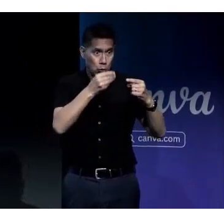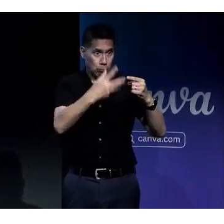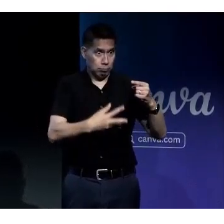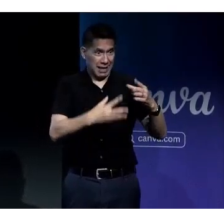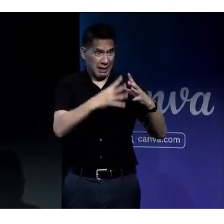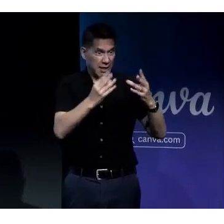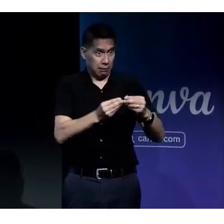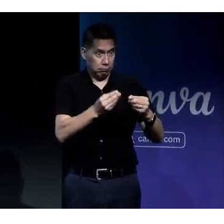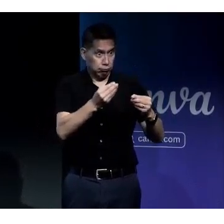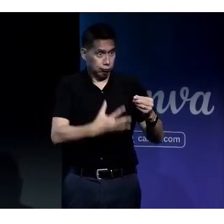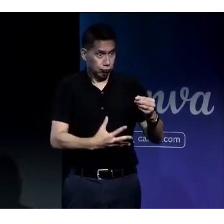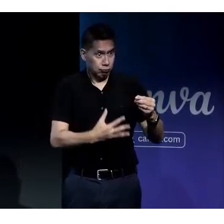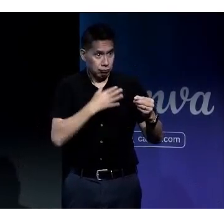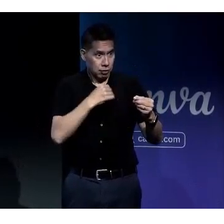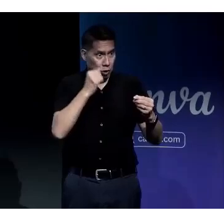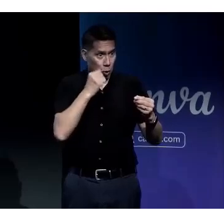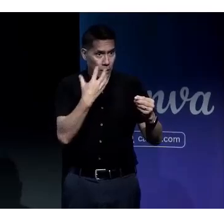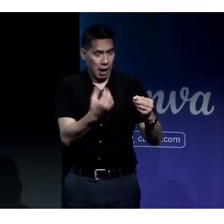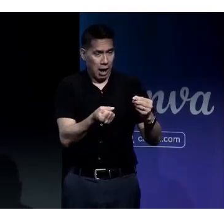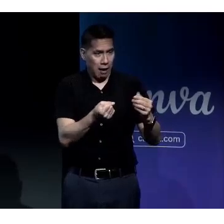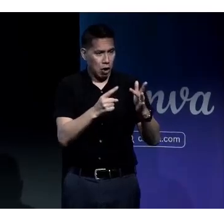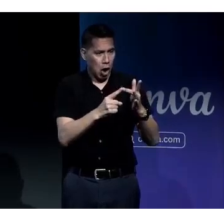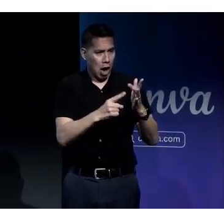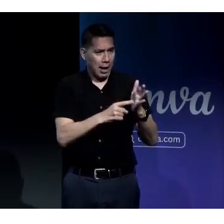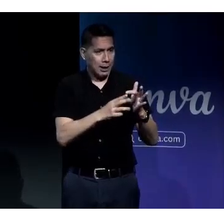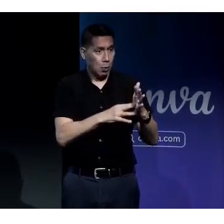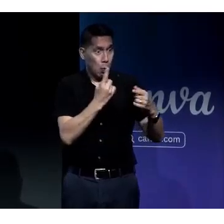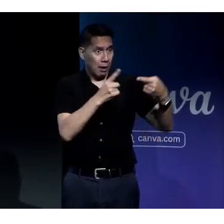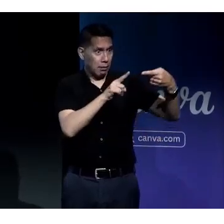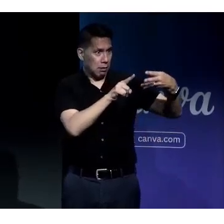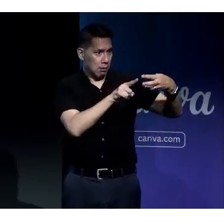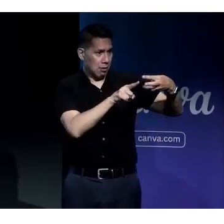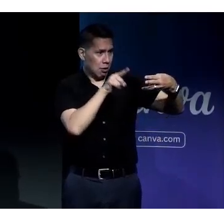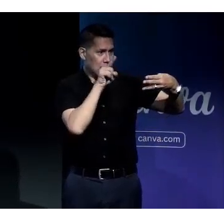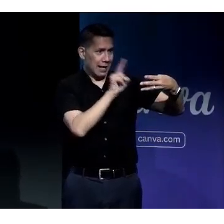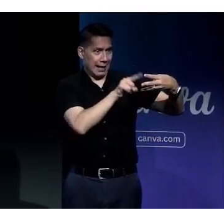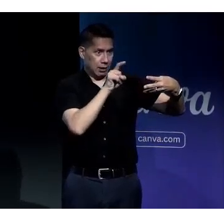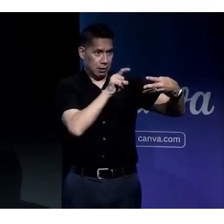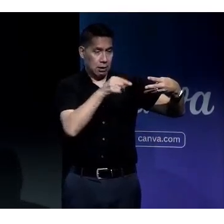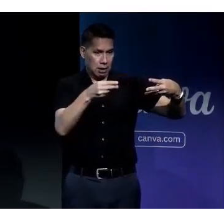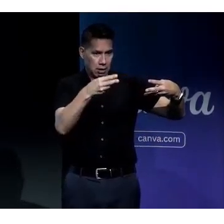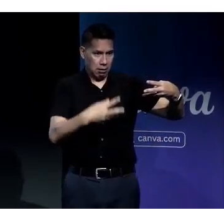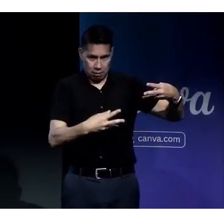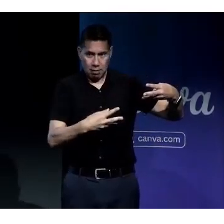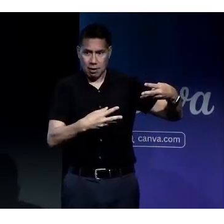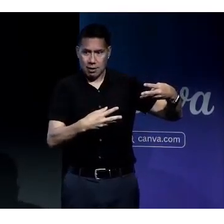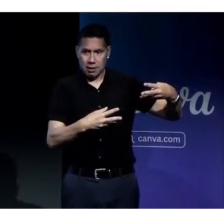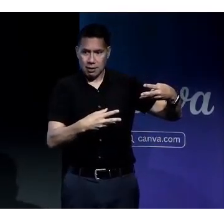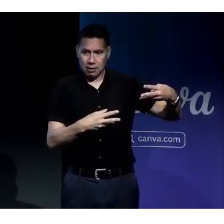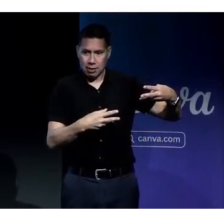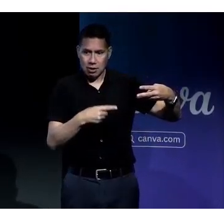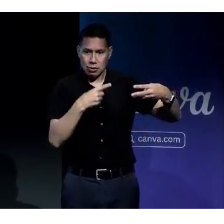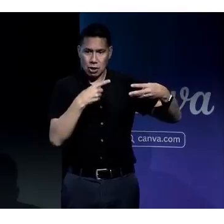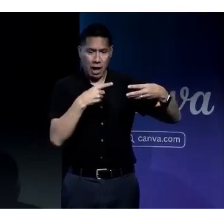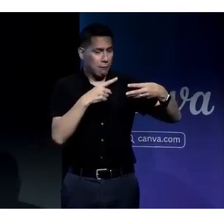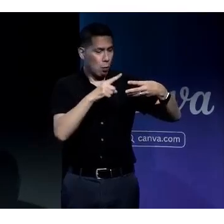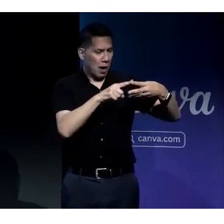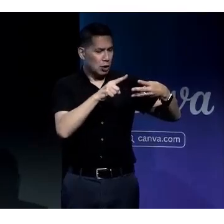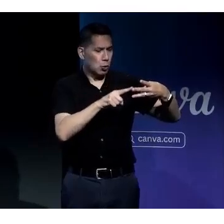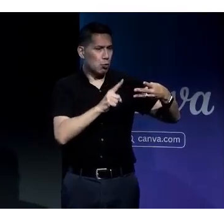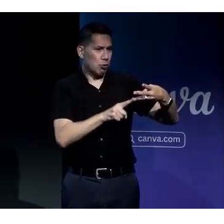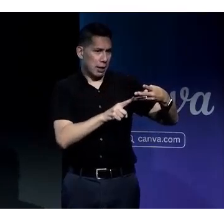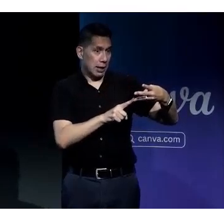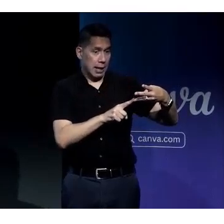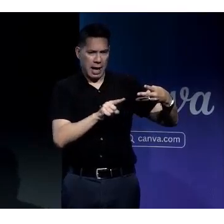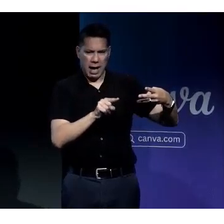page. So we know we have item 1 currently selected. There's a list. There's 3 items in that list, item 1, item 2, and item 3.